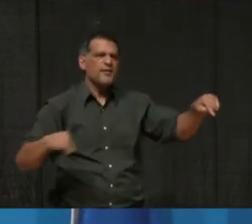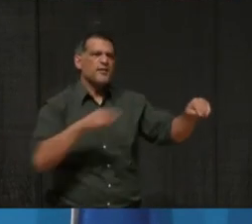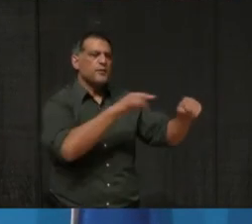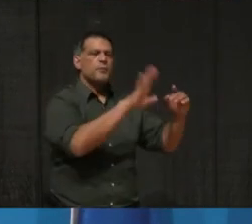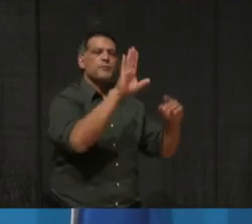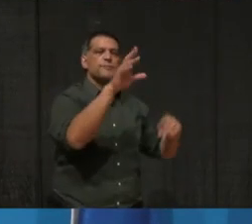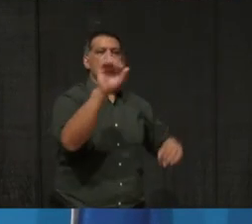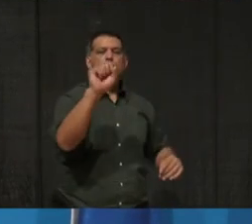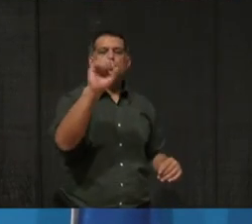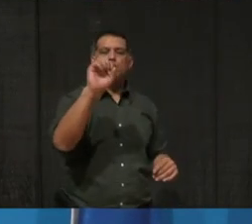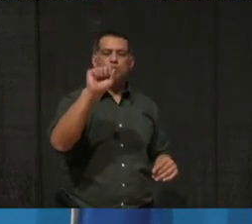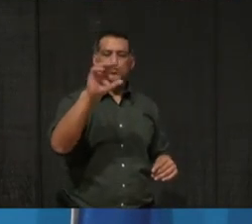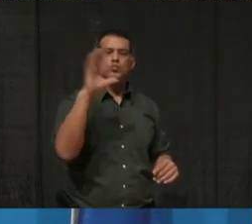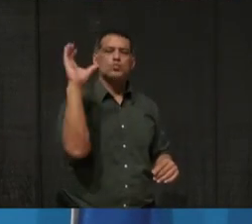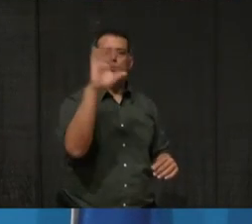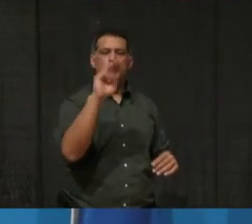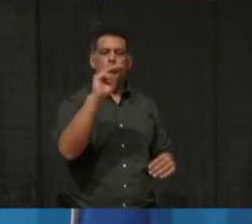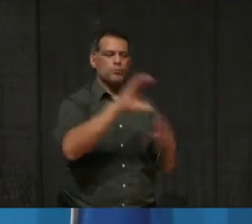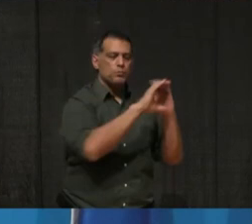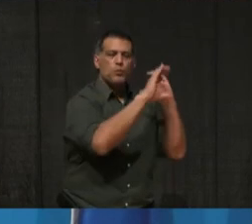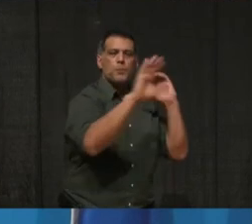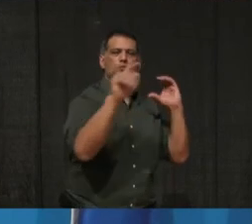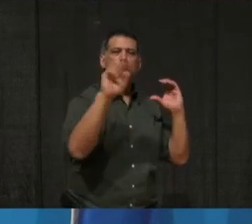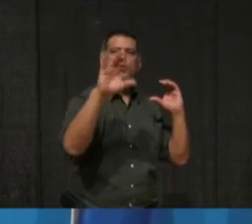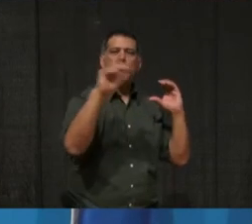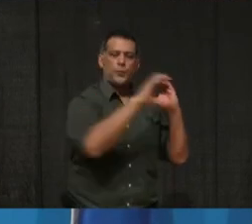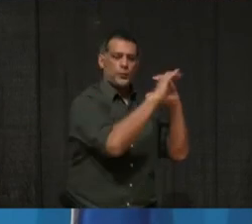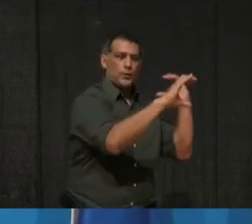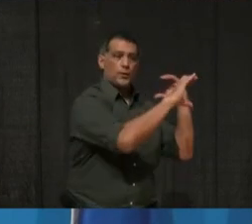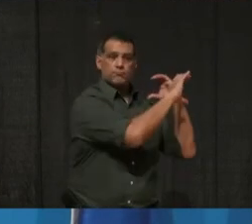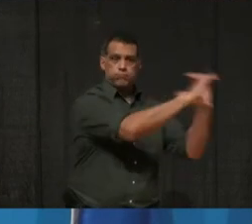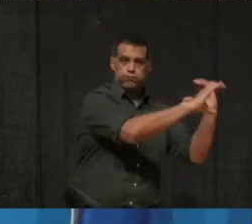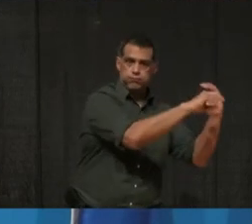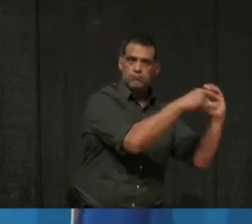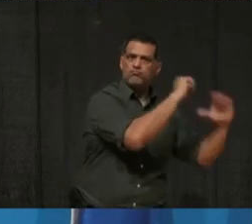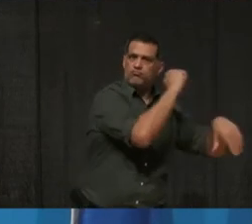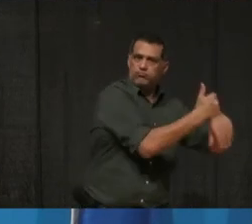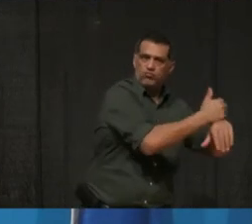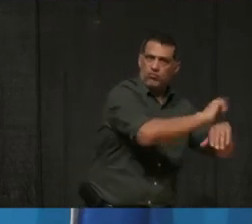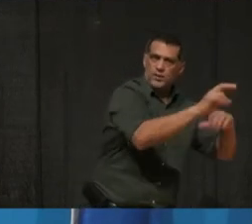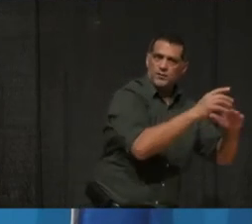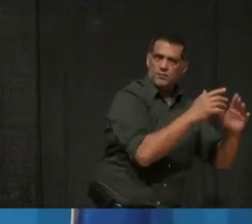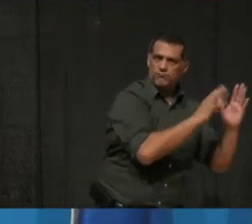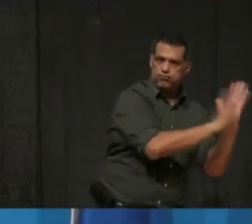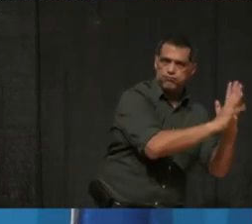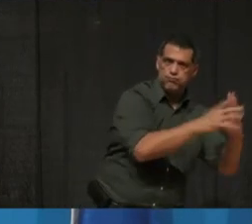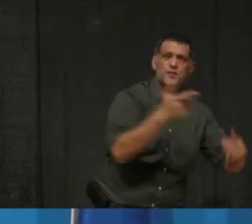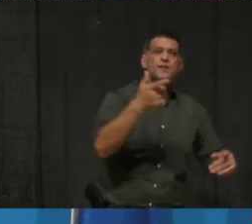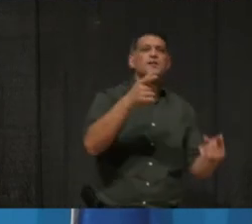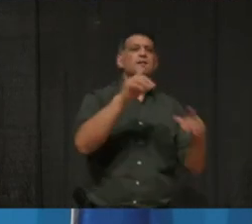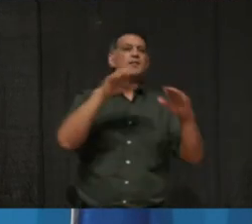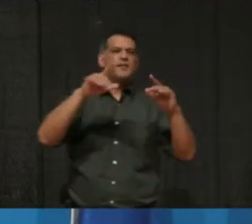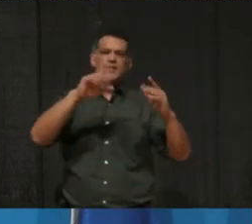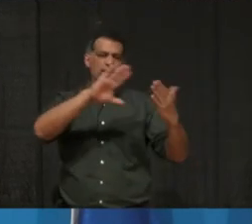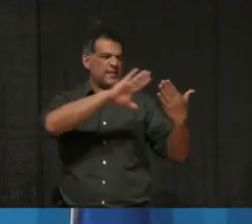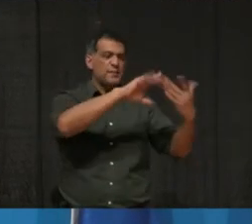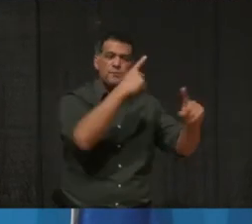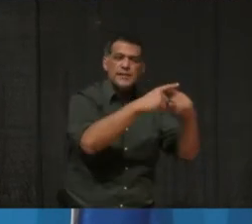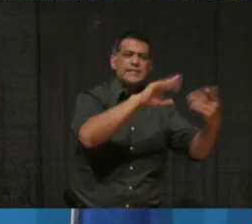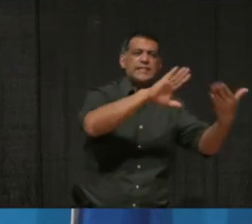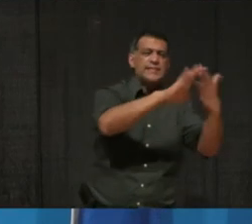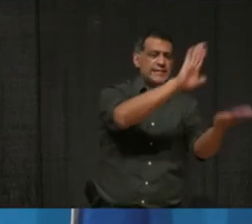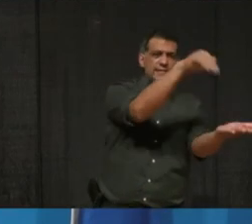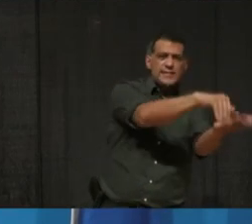which is what we've been using for long-term care and high-risk retirement homes. Those may be deployed to things like big workplaces or other venues within the